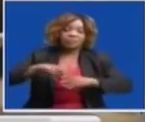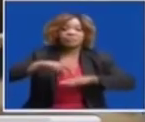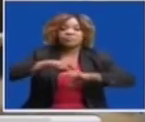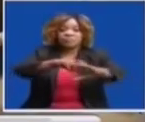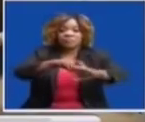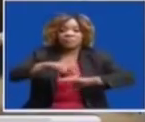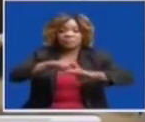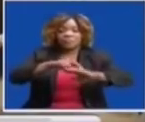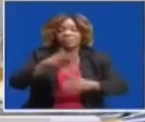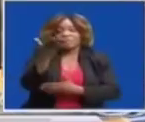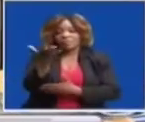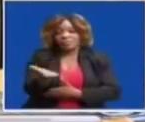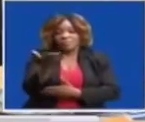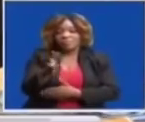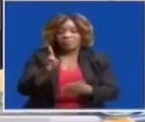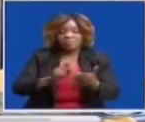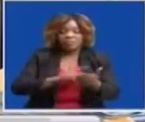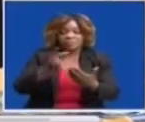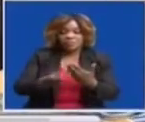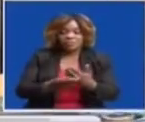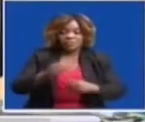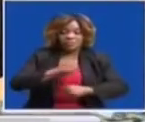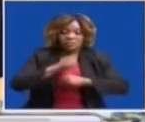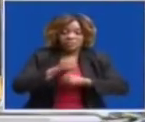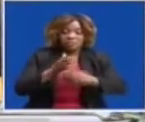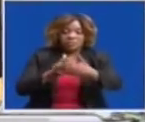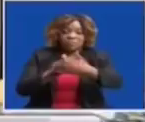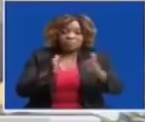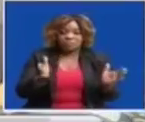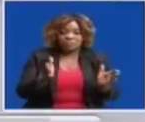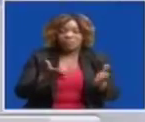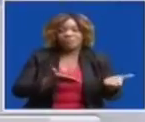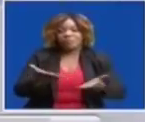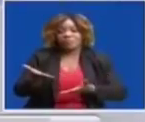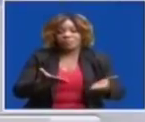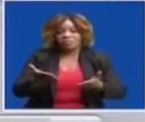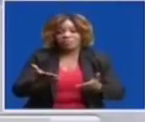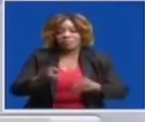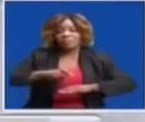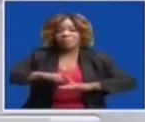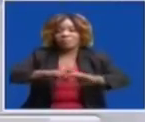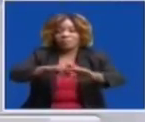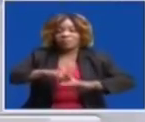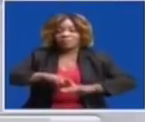with the slogan, Smart Borders for Seamless Trade, Travel and Transport.